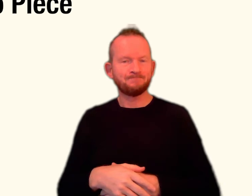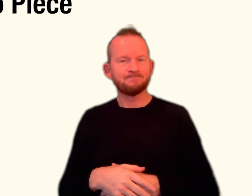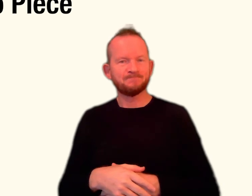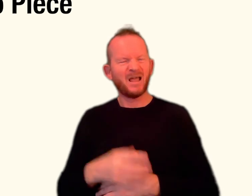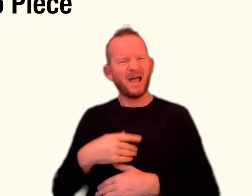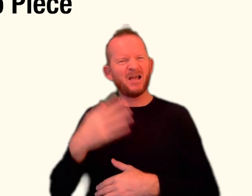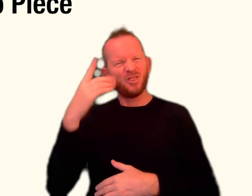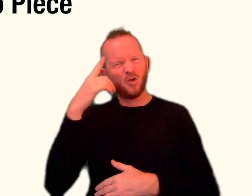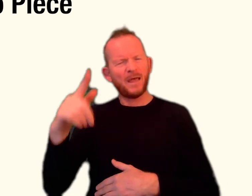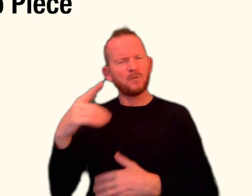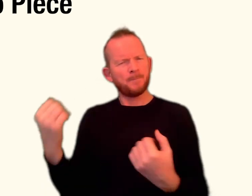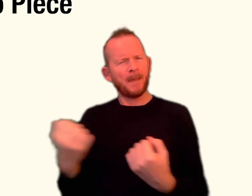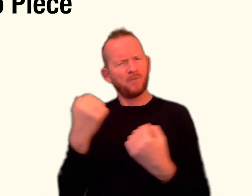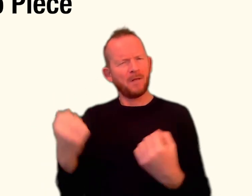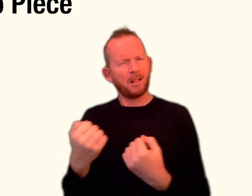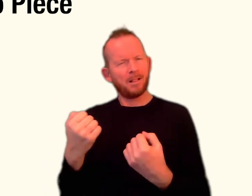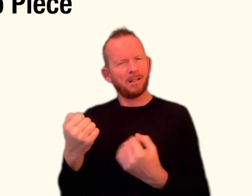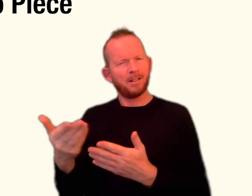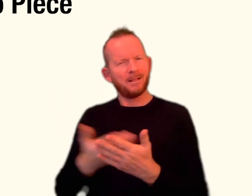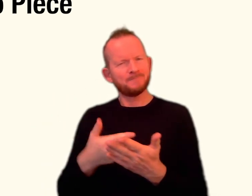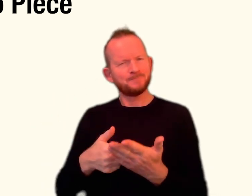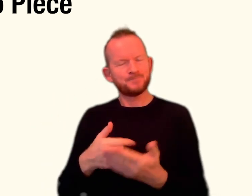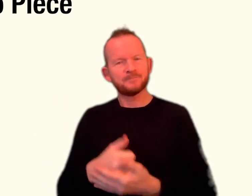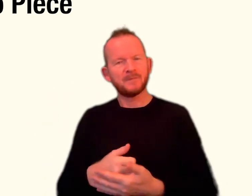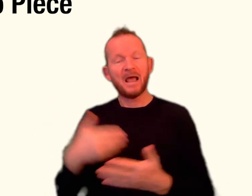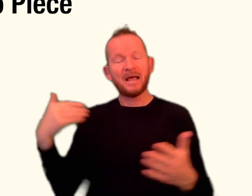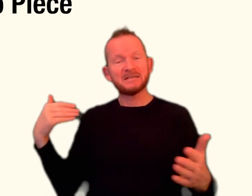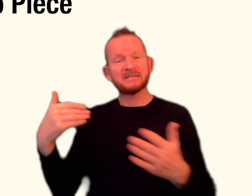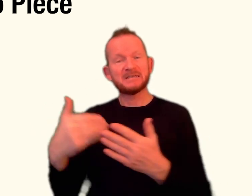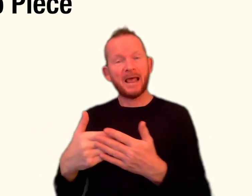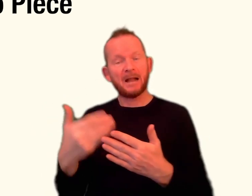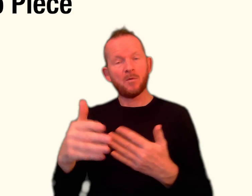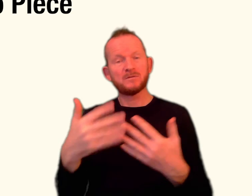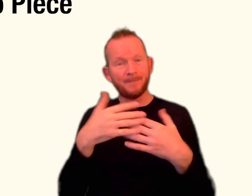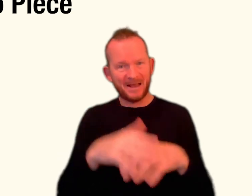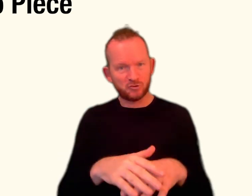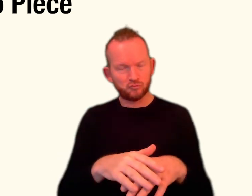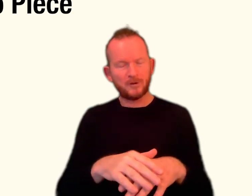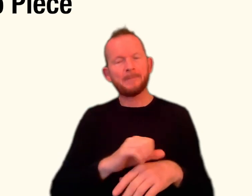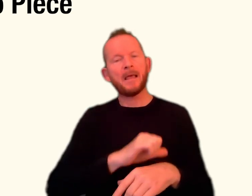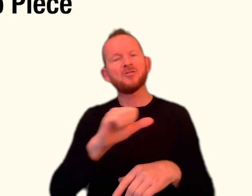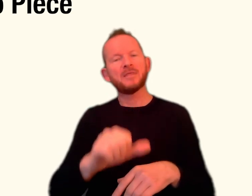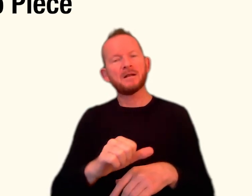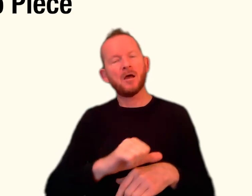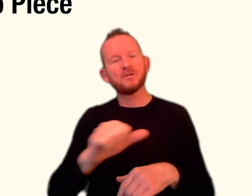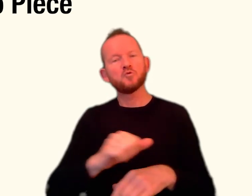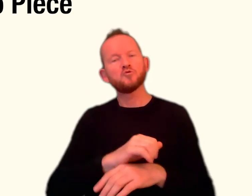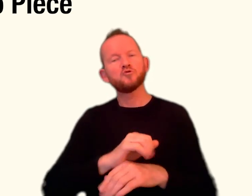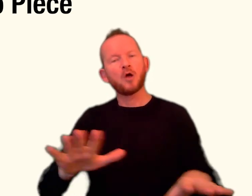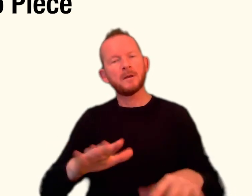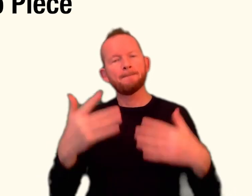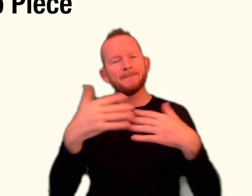So I just thought that was quite powerful. Since then, I went to a mainstream school and then I went to a non-mainstream